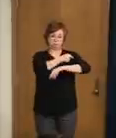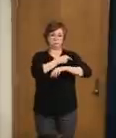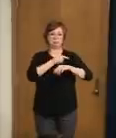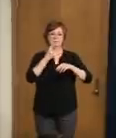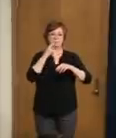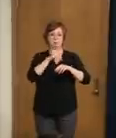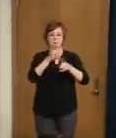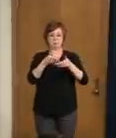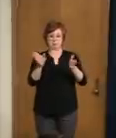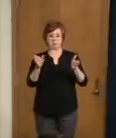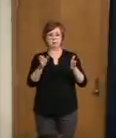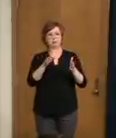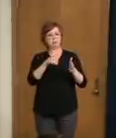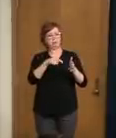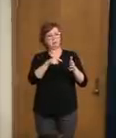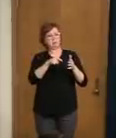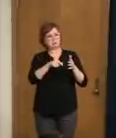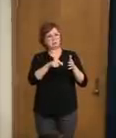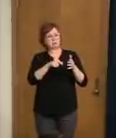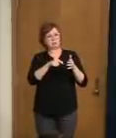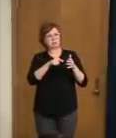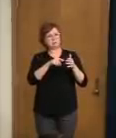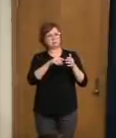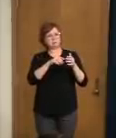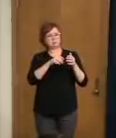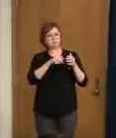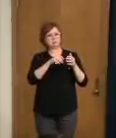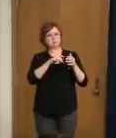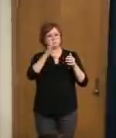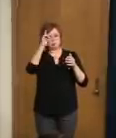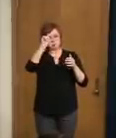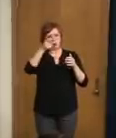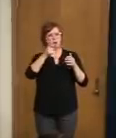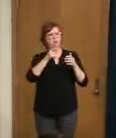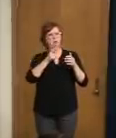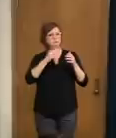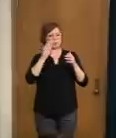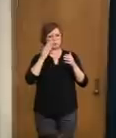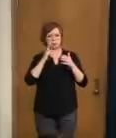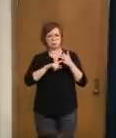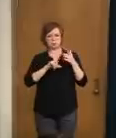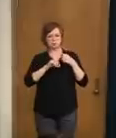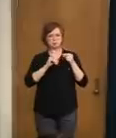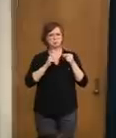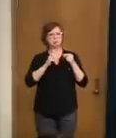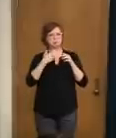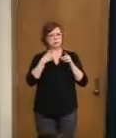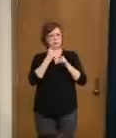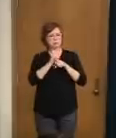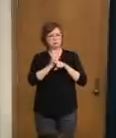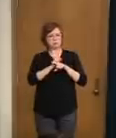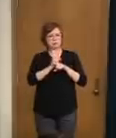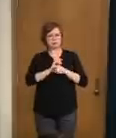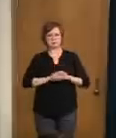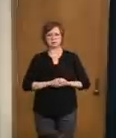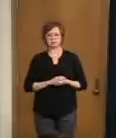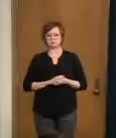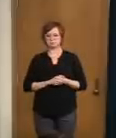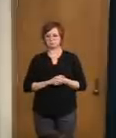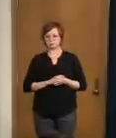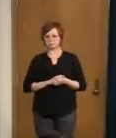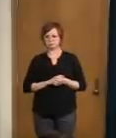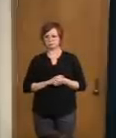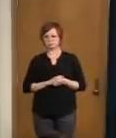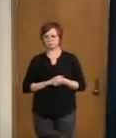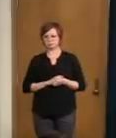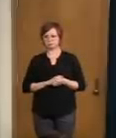that vaccines save 2 to 3 million lives in a normal year, and this isn't a normal year, so we will be saving many more